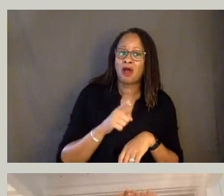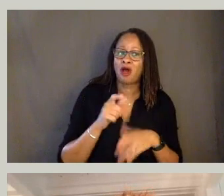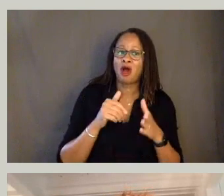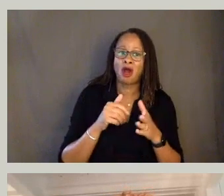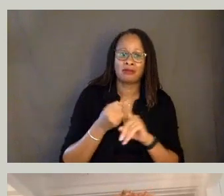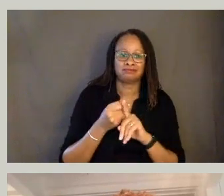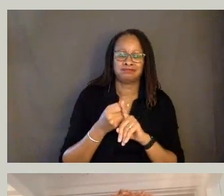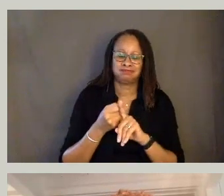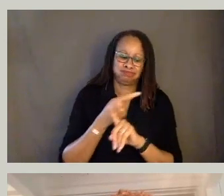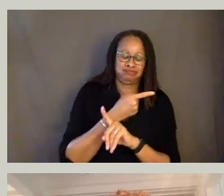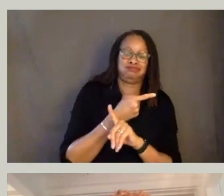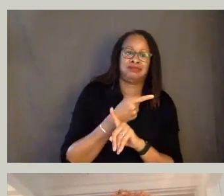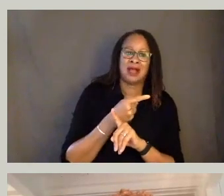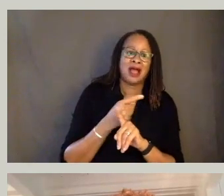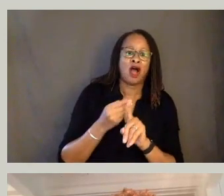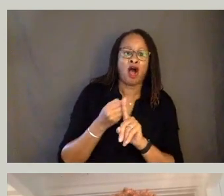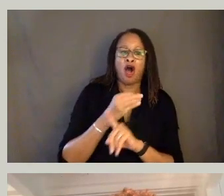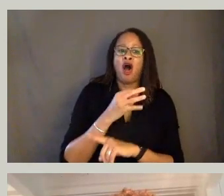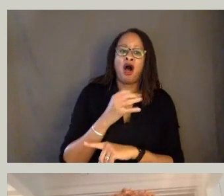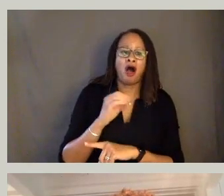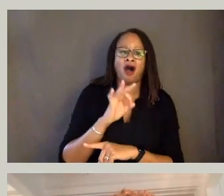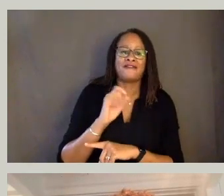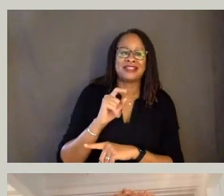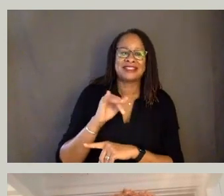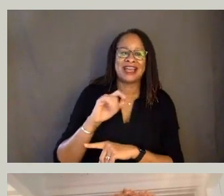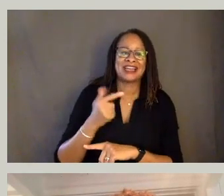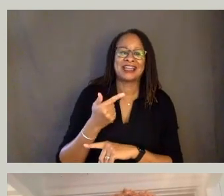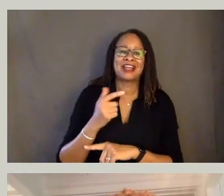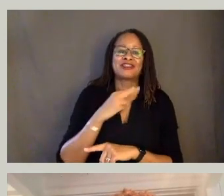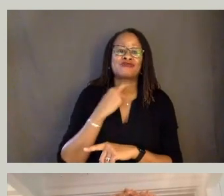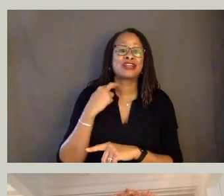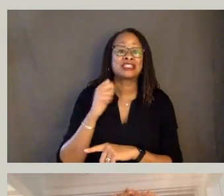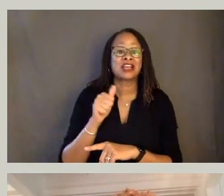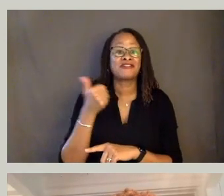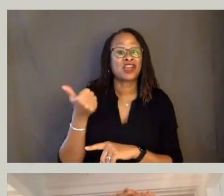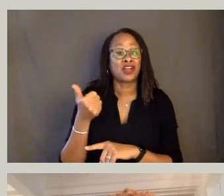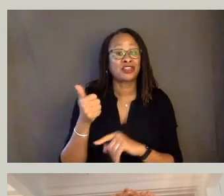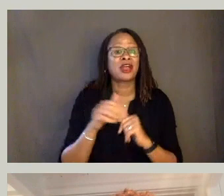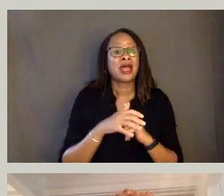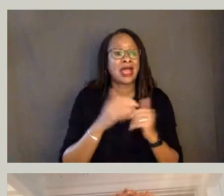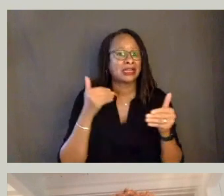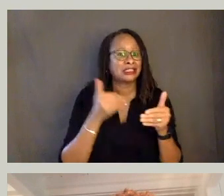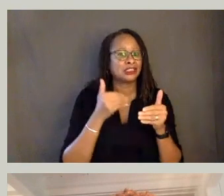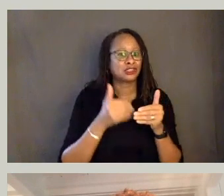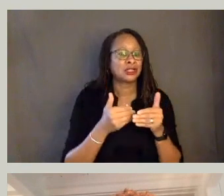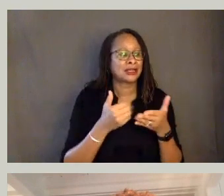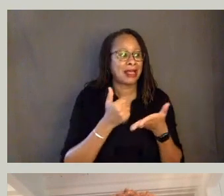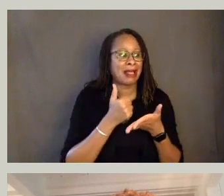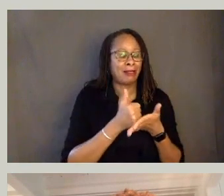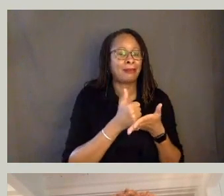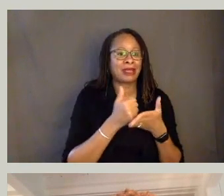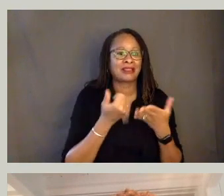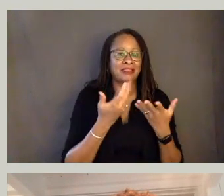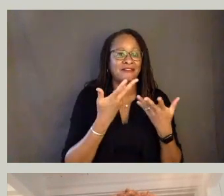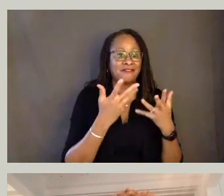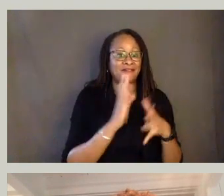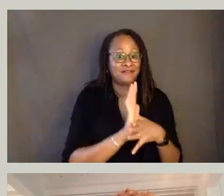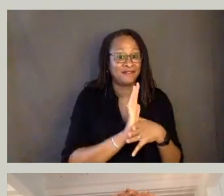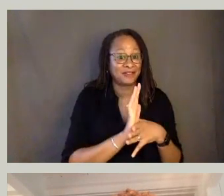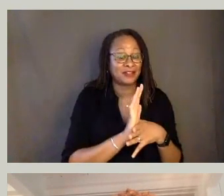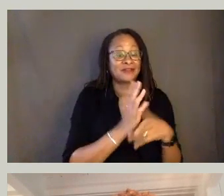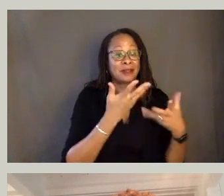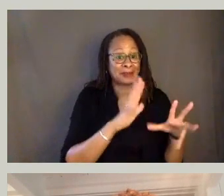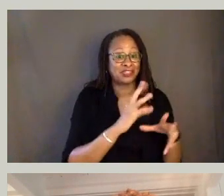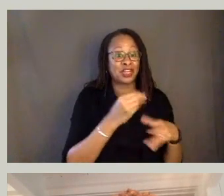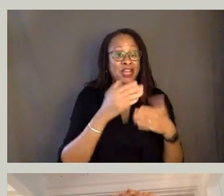offsetting the risk of the other and then mutually ensuring a film's completion and release. And I really see the